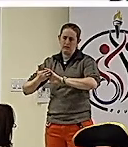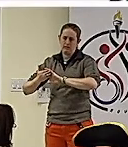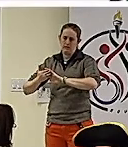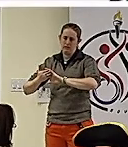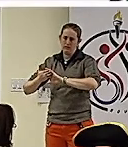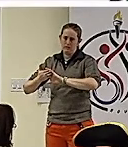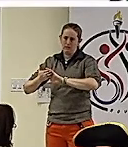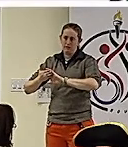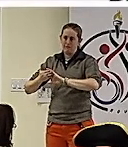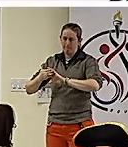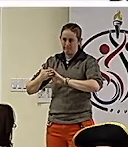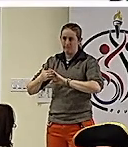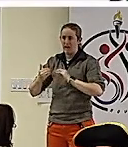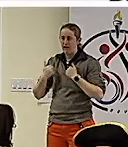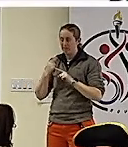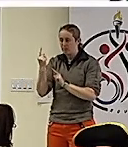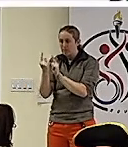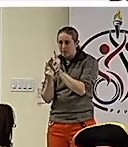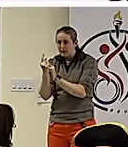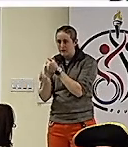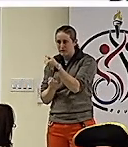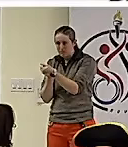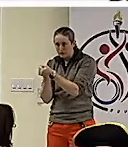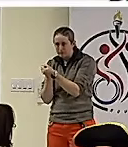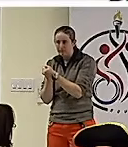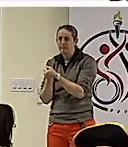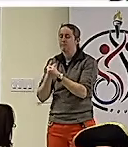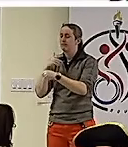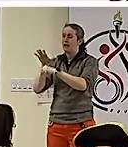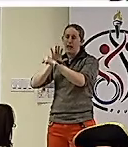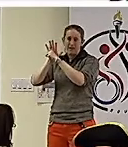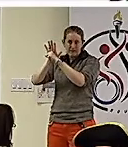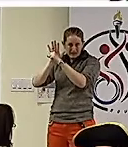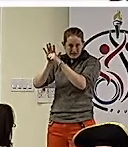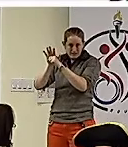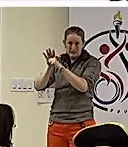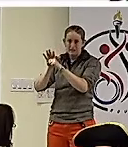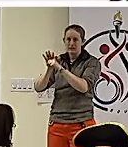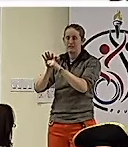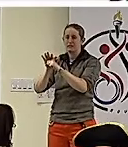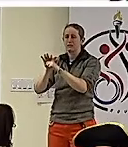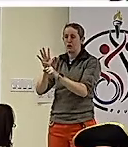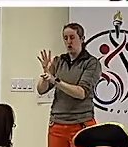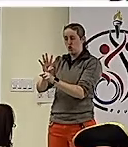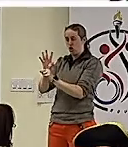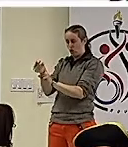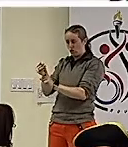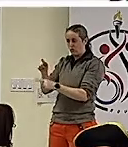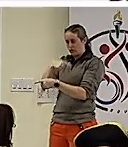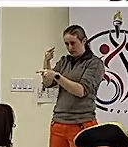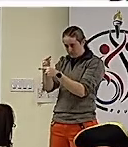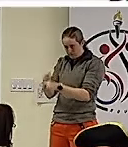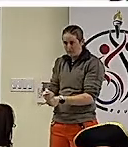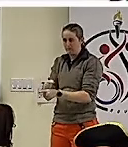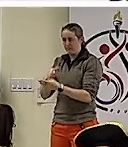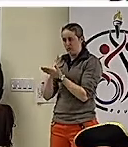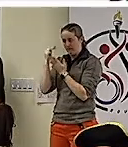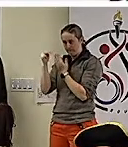provide peer support, advocacy, culturally grounded programming, and